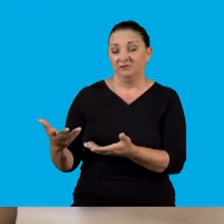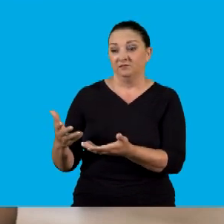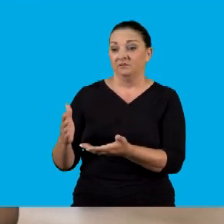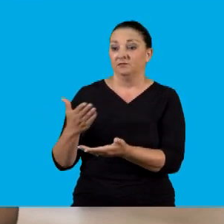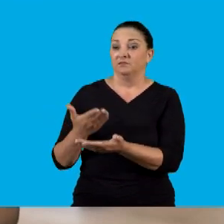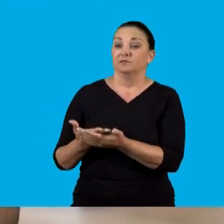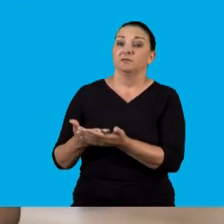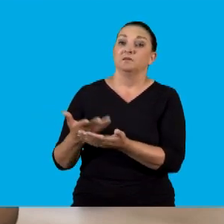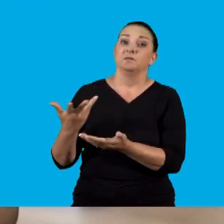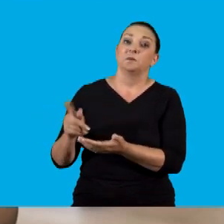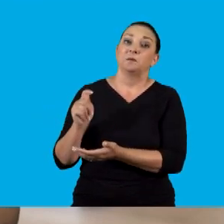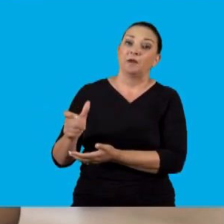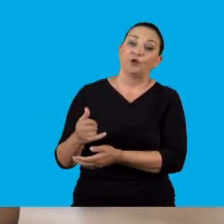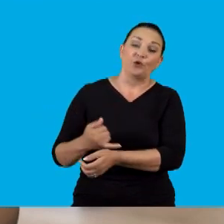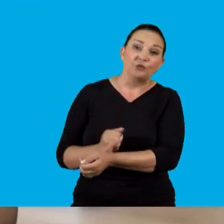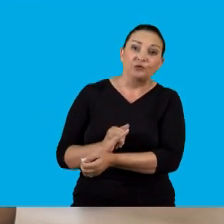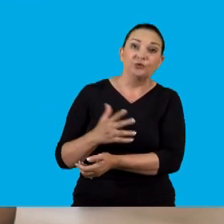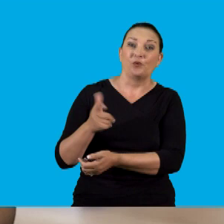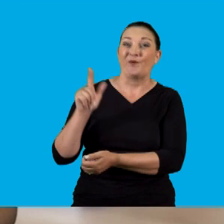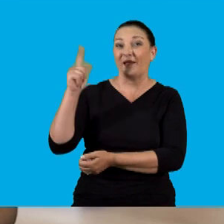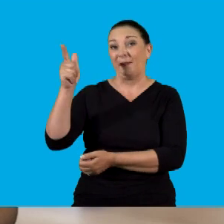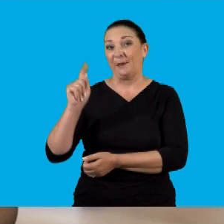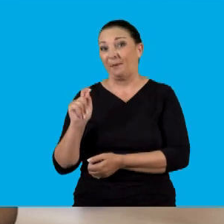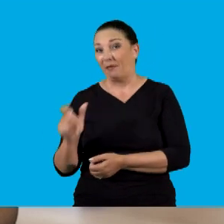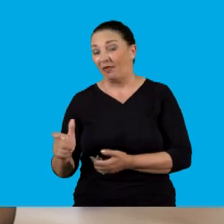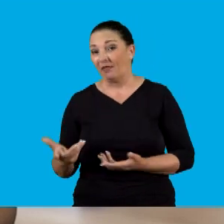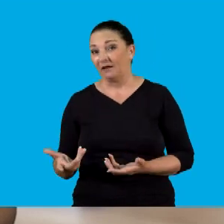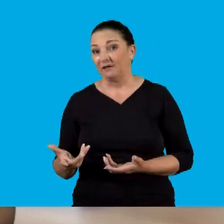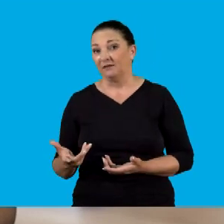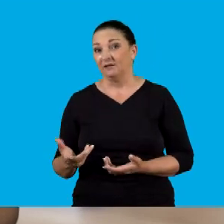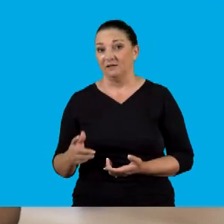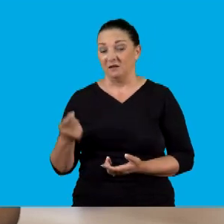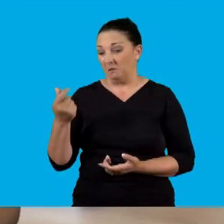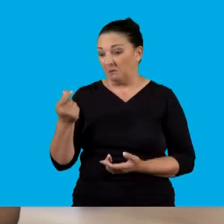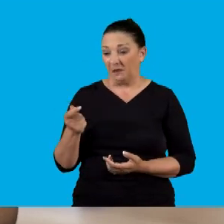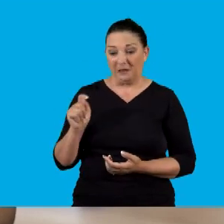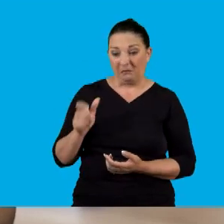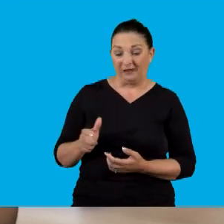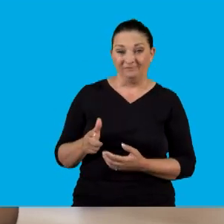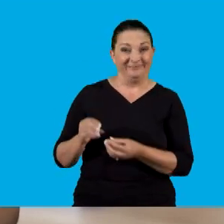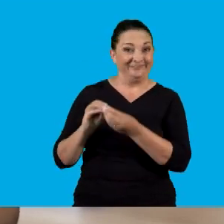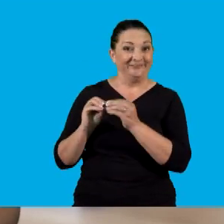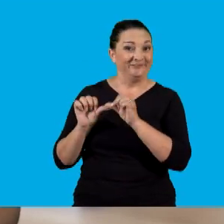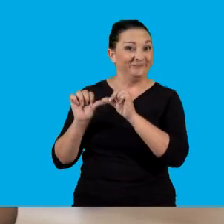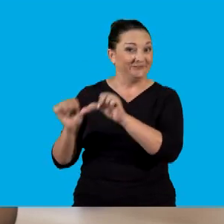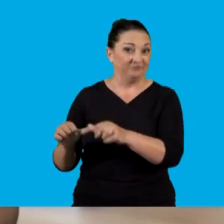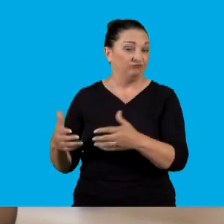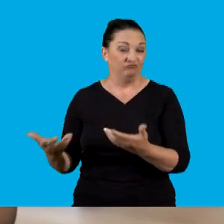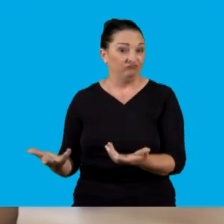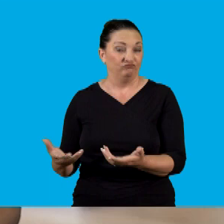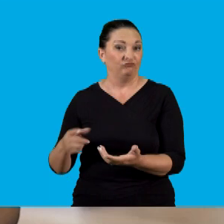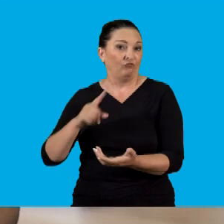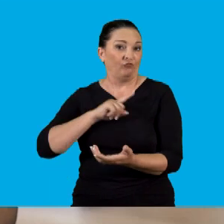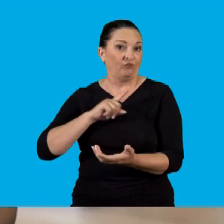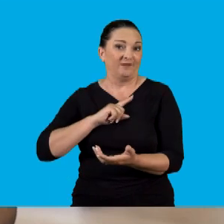get paid at an earlier date, sometimes you get paid at a later date, and even the money that you're getting paid is not fixed. Why? Because